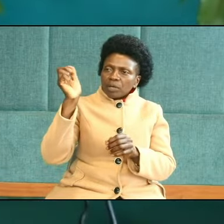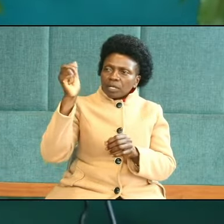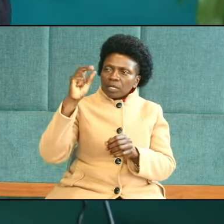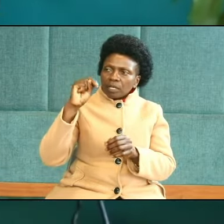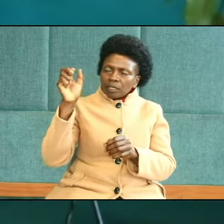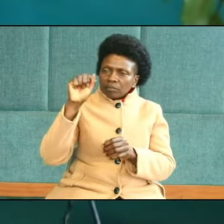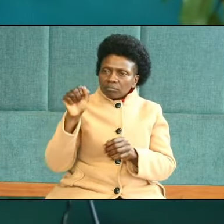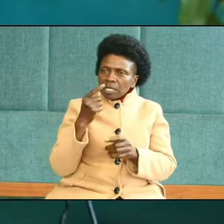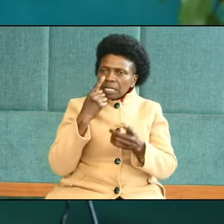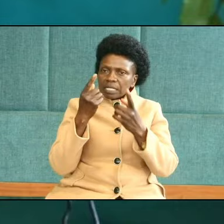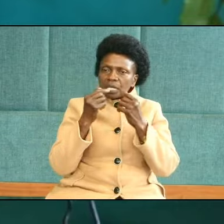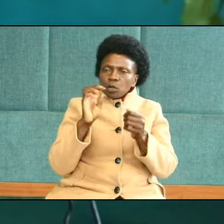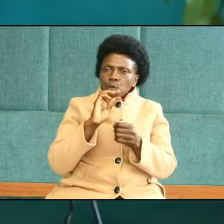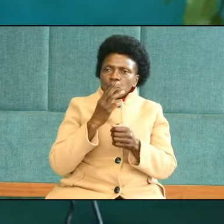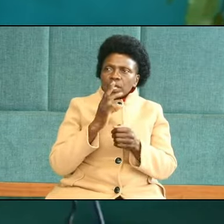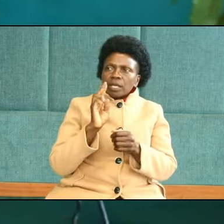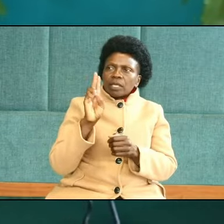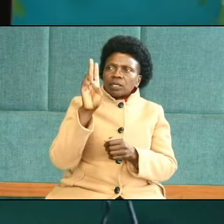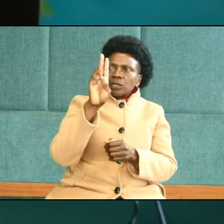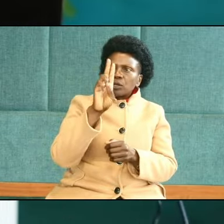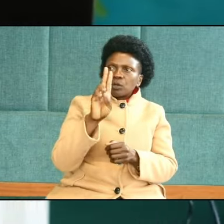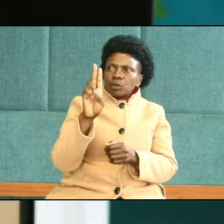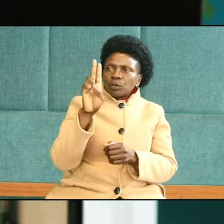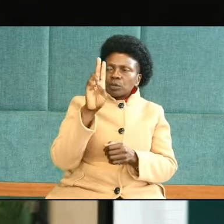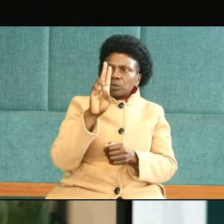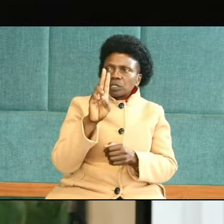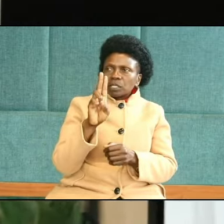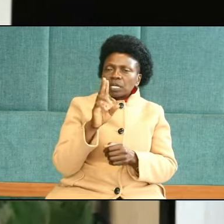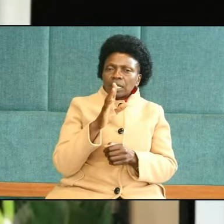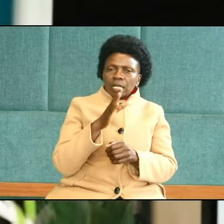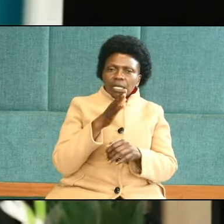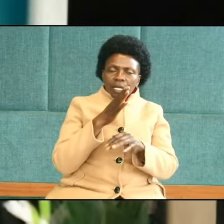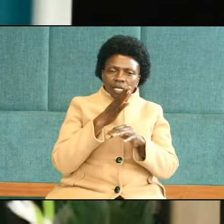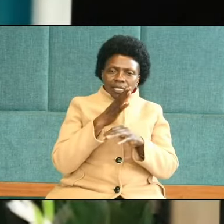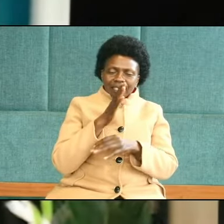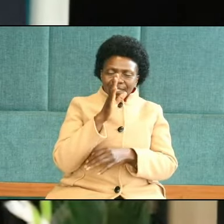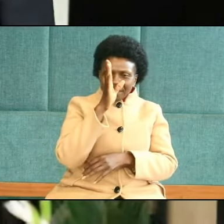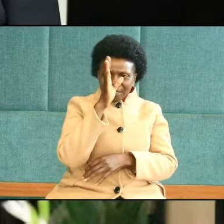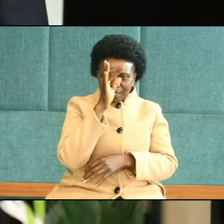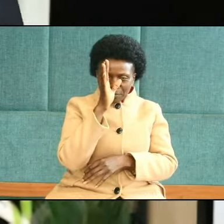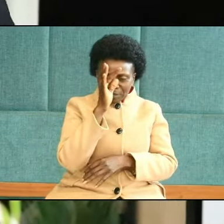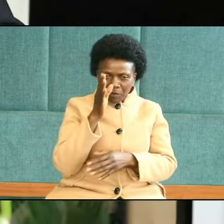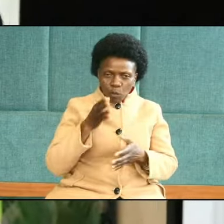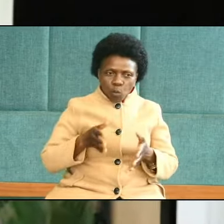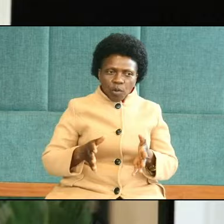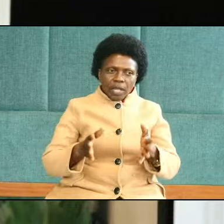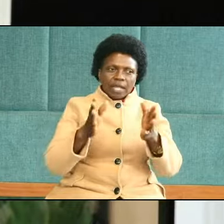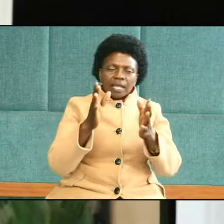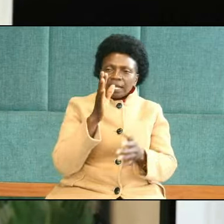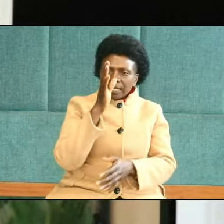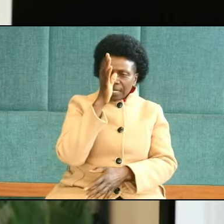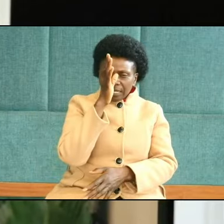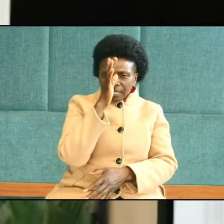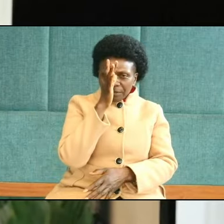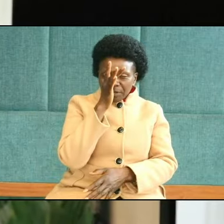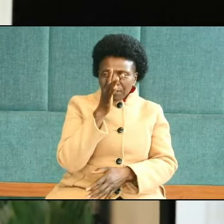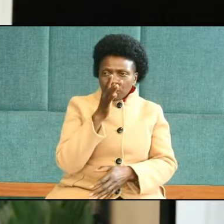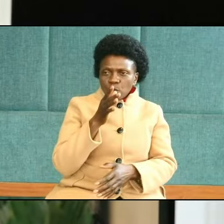the story. He said, we used deceptive methodologies. Deception. We